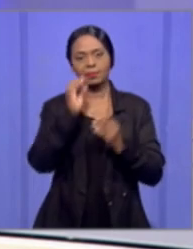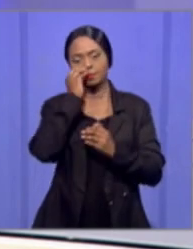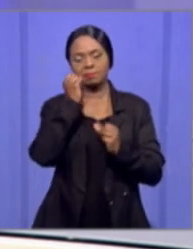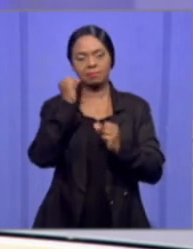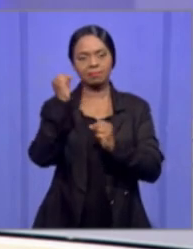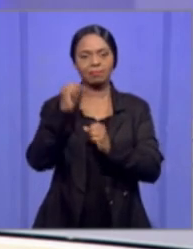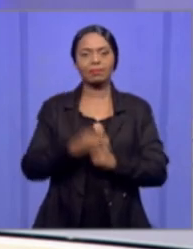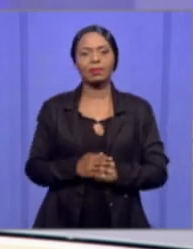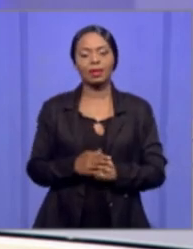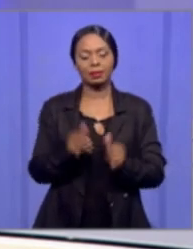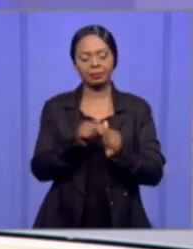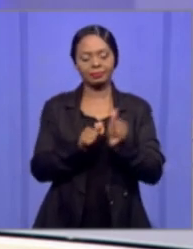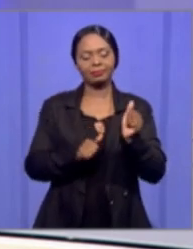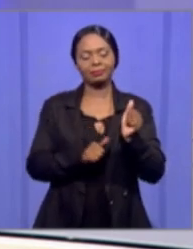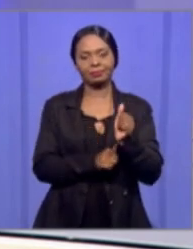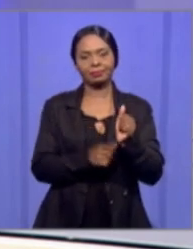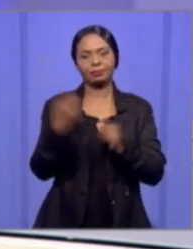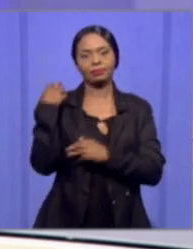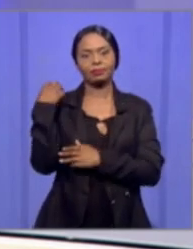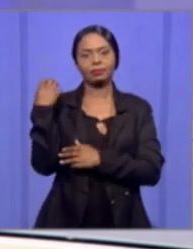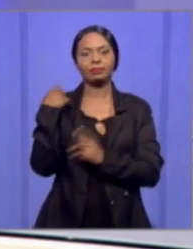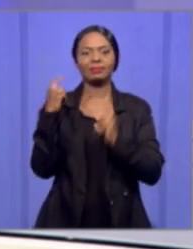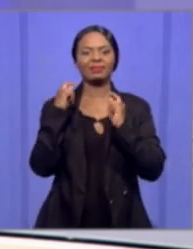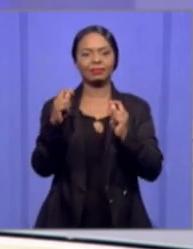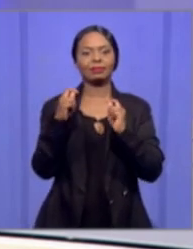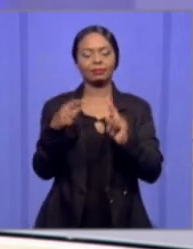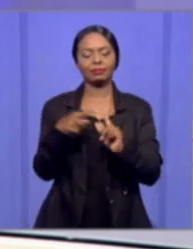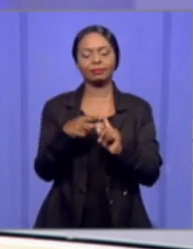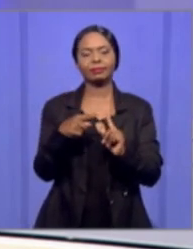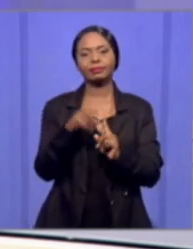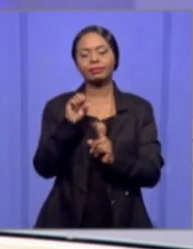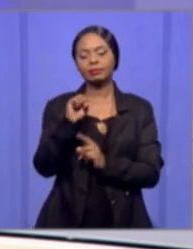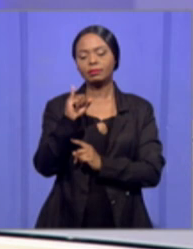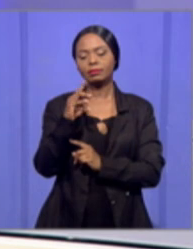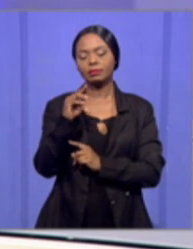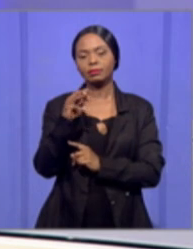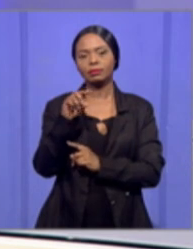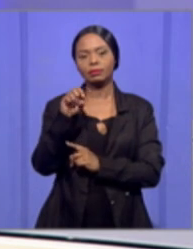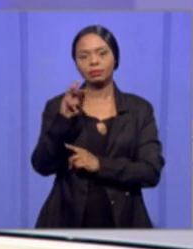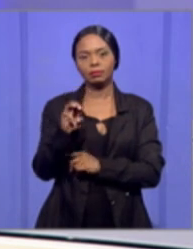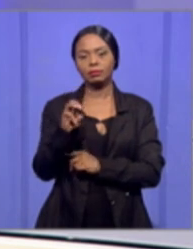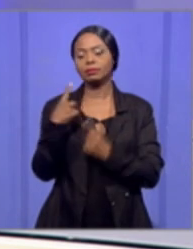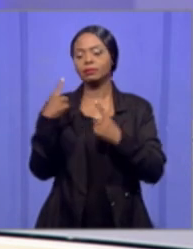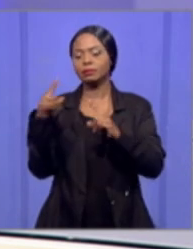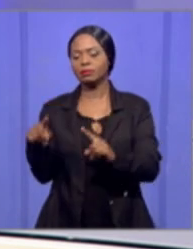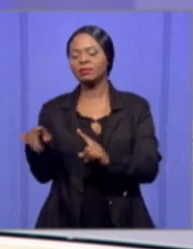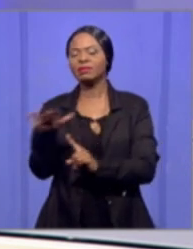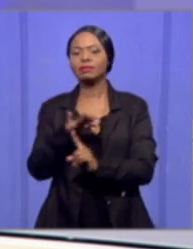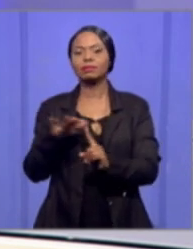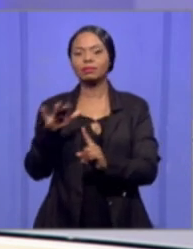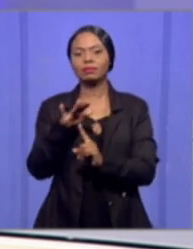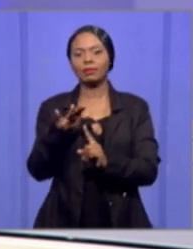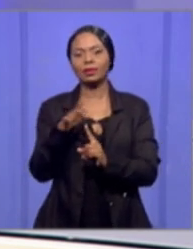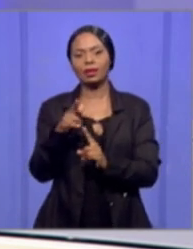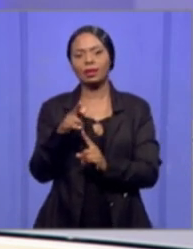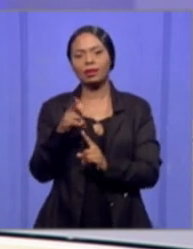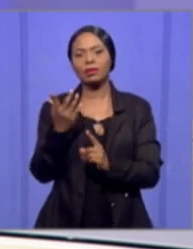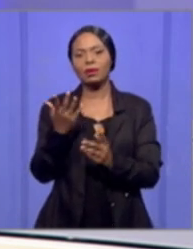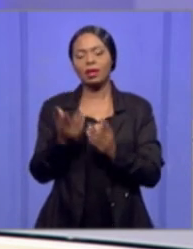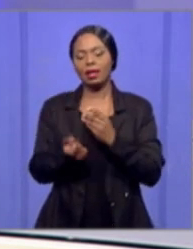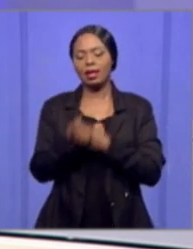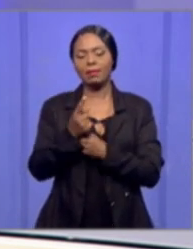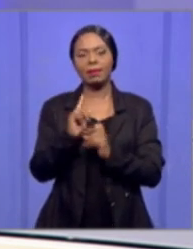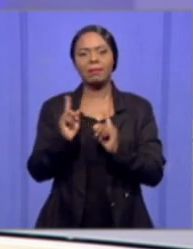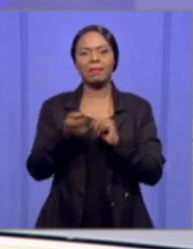Motlatsa-tona ya dipalangwa Sindisiwe Chikunga o tlhotse etetse bafalodi ba kotsi ya bese le sejanaga se rwalang madi e diragetseng